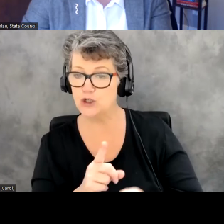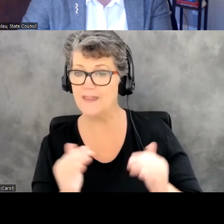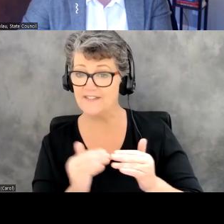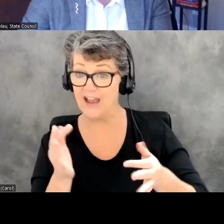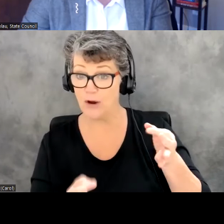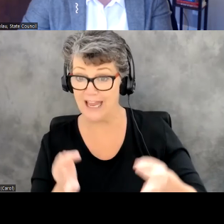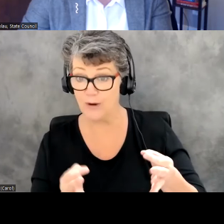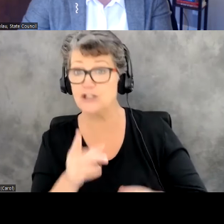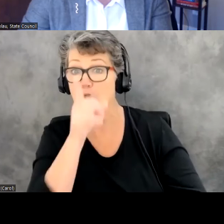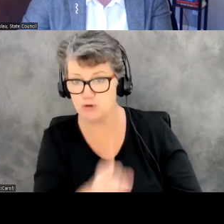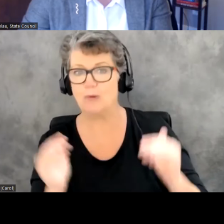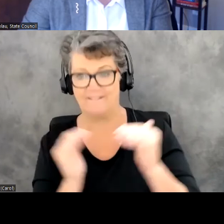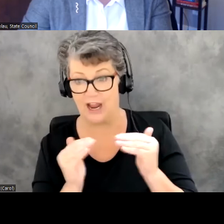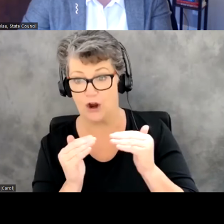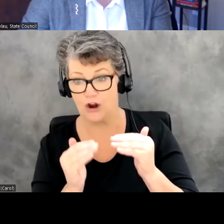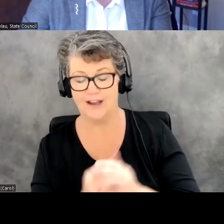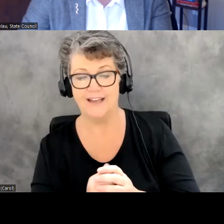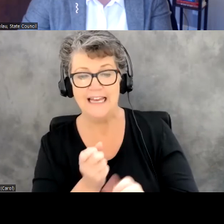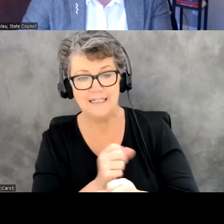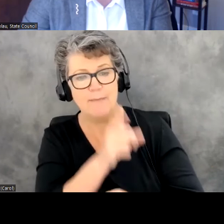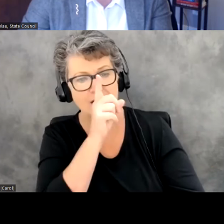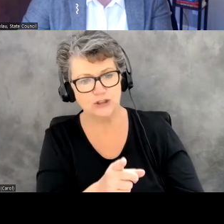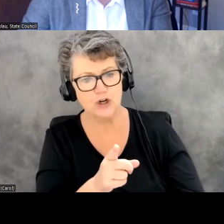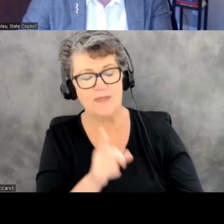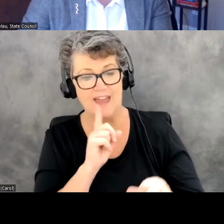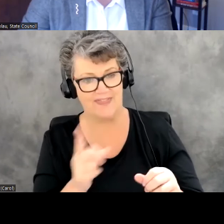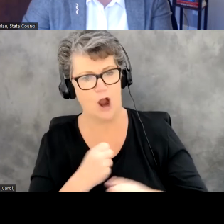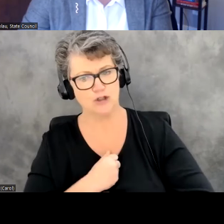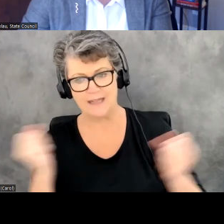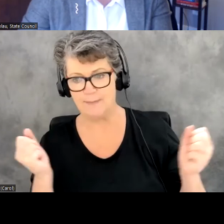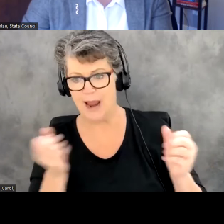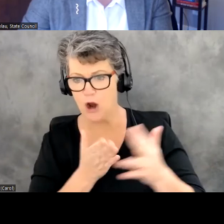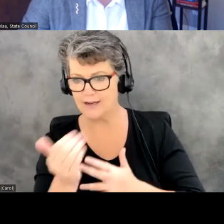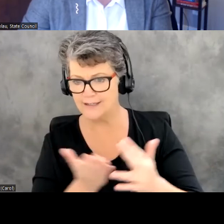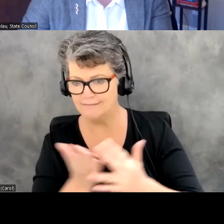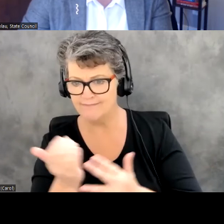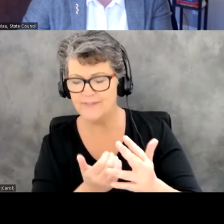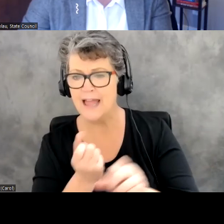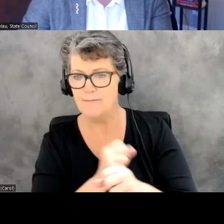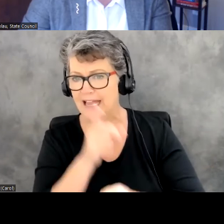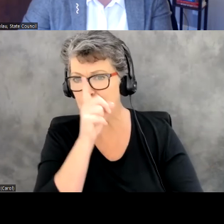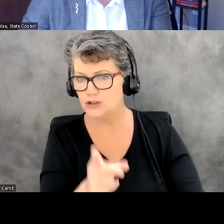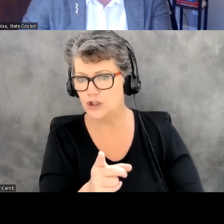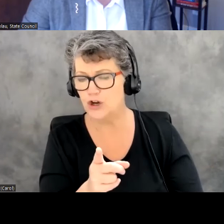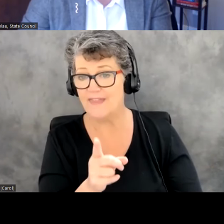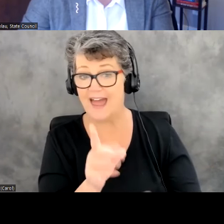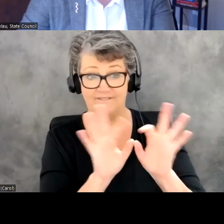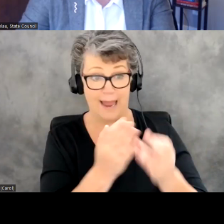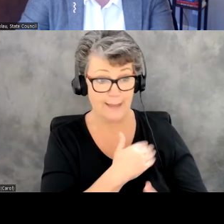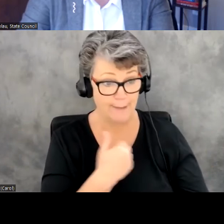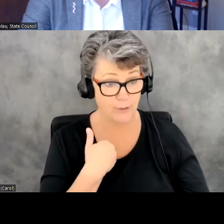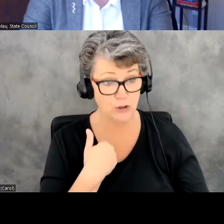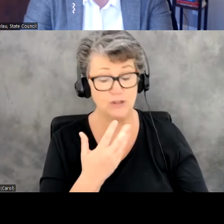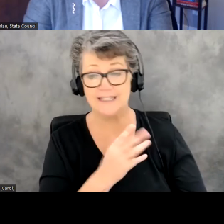hearings are truly fair, to make sure that they are transparent, and to make sure that both family members